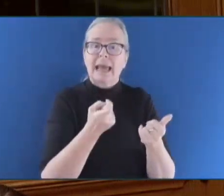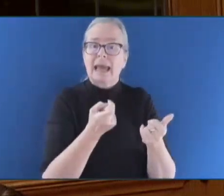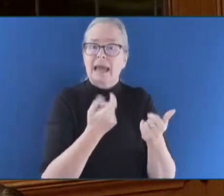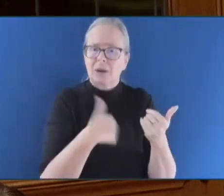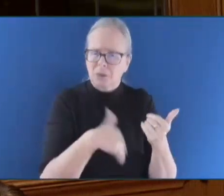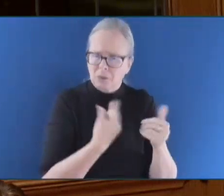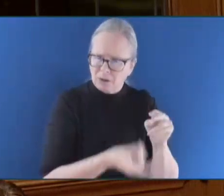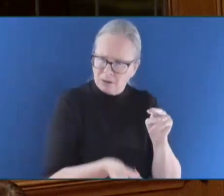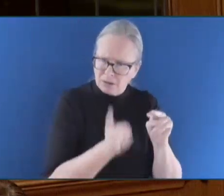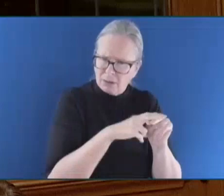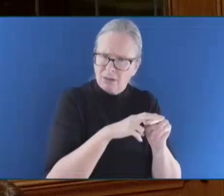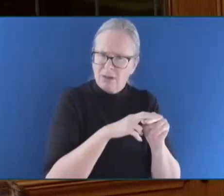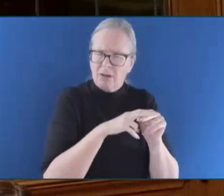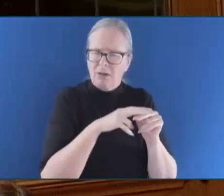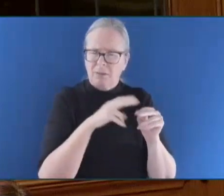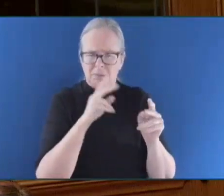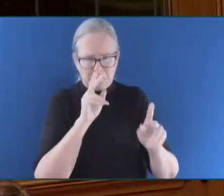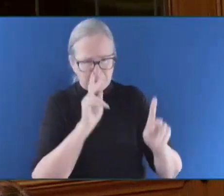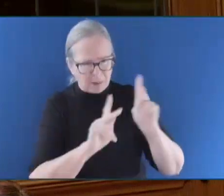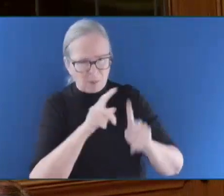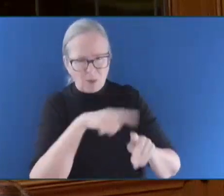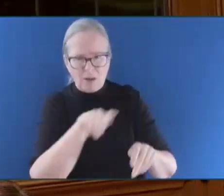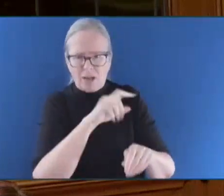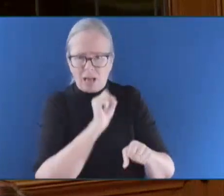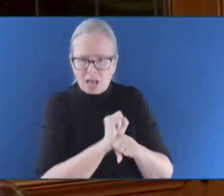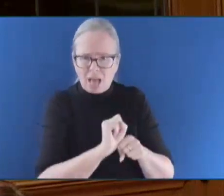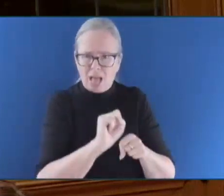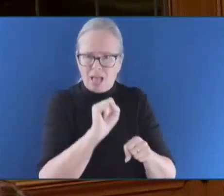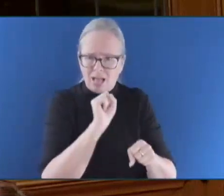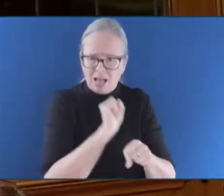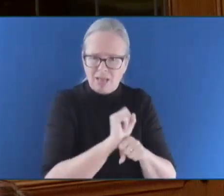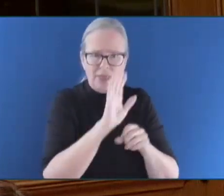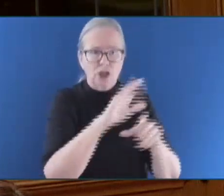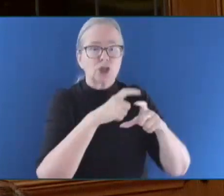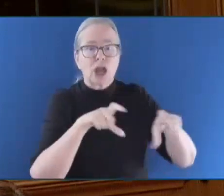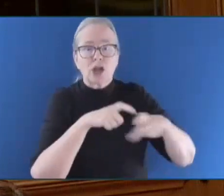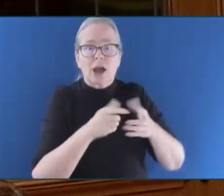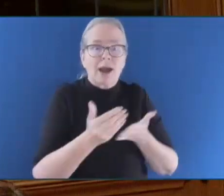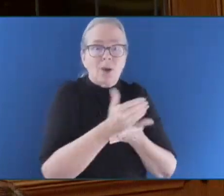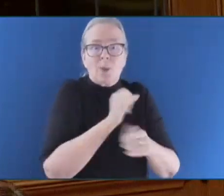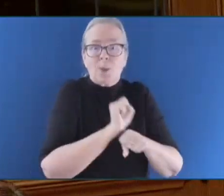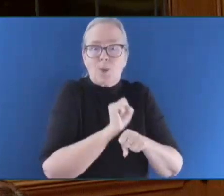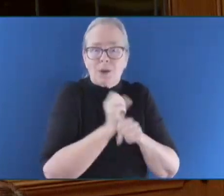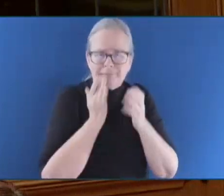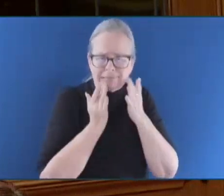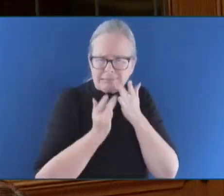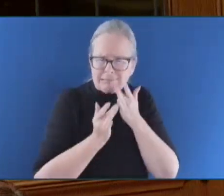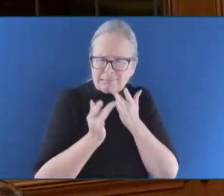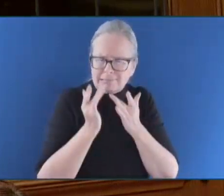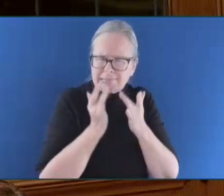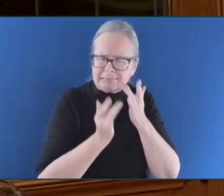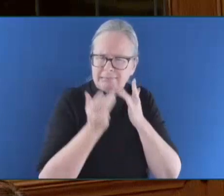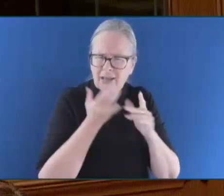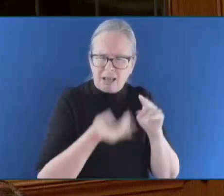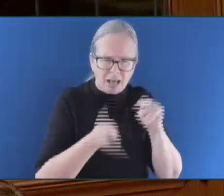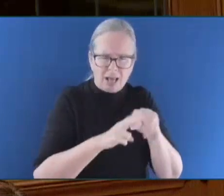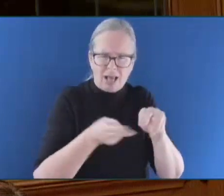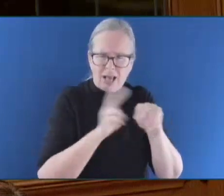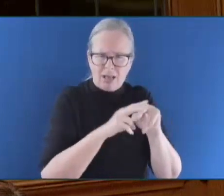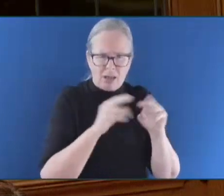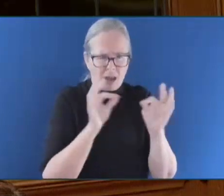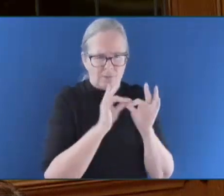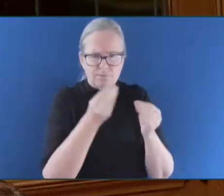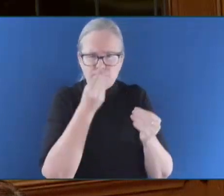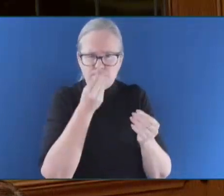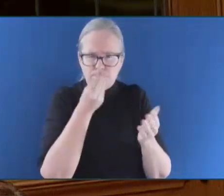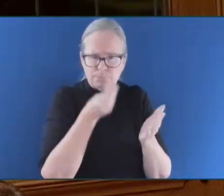whose paychecks are already stretched thin by inflation on groceries, by the NDP's punishing carbon tax